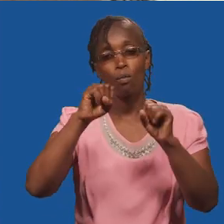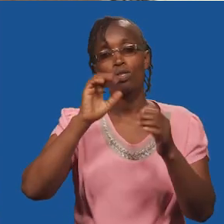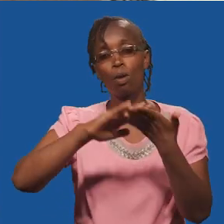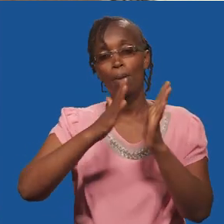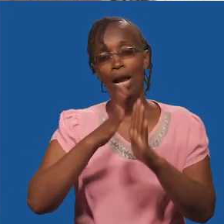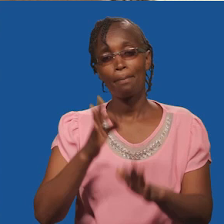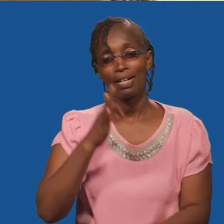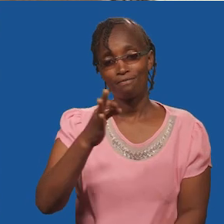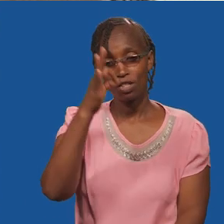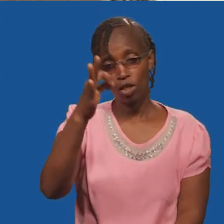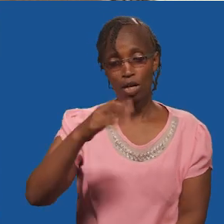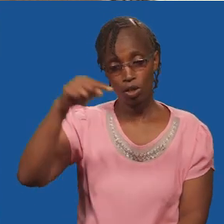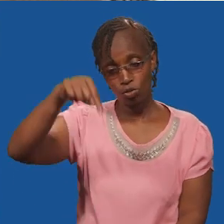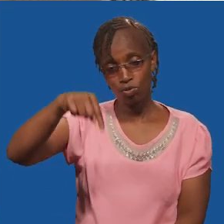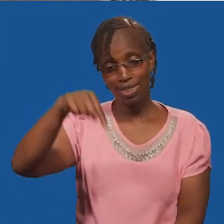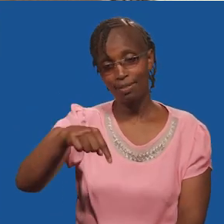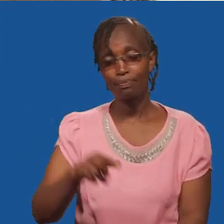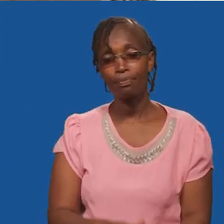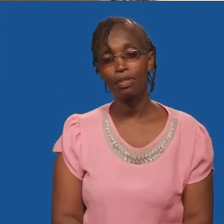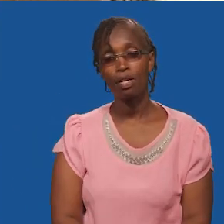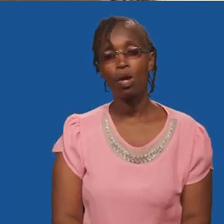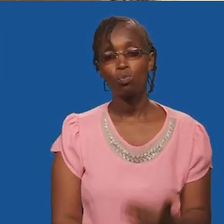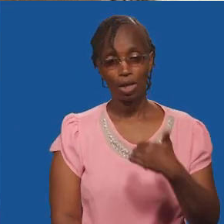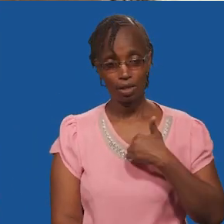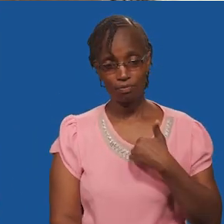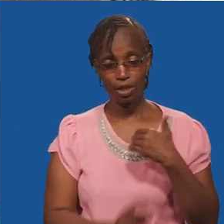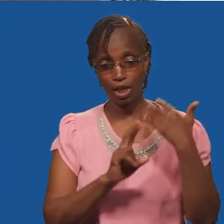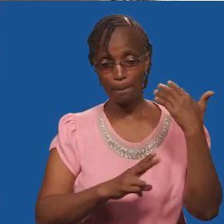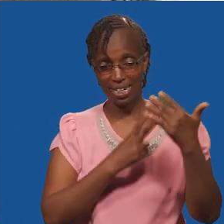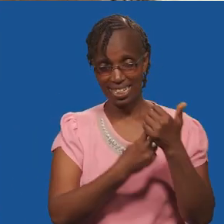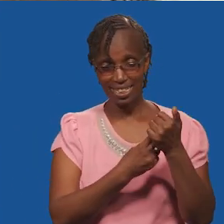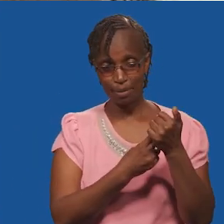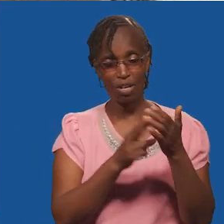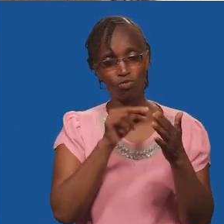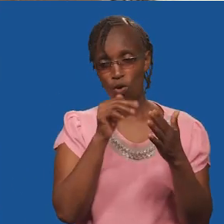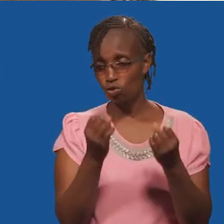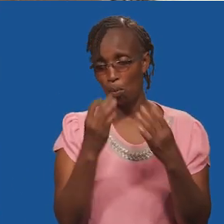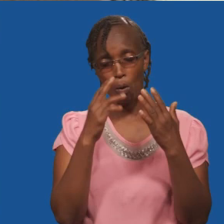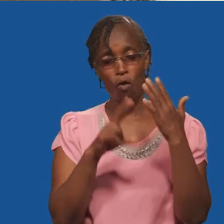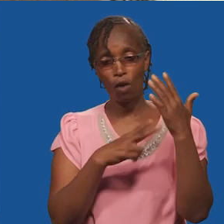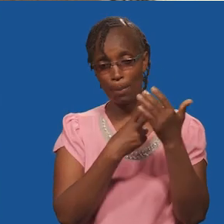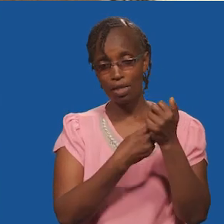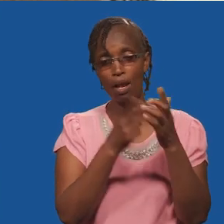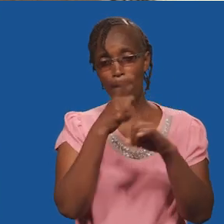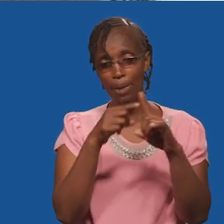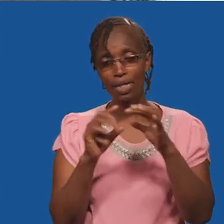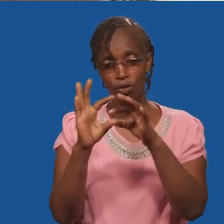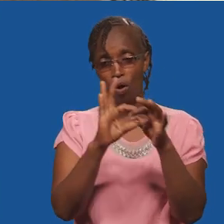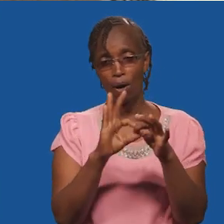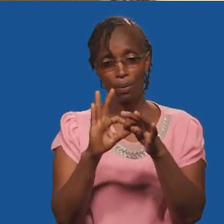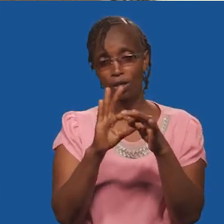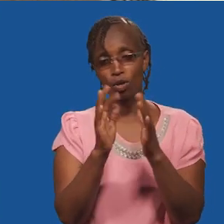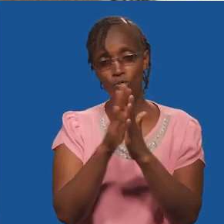kids public speaking, and also we can see that today we are having a partnership. Okay, I won't call it a partnership, but